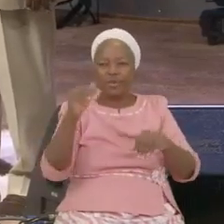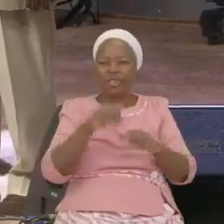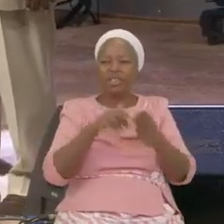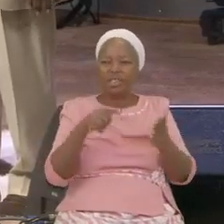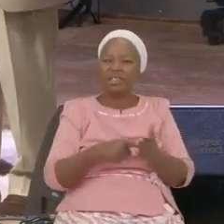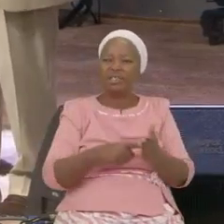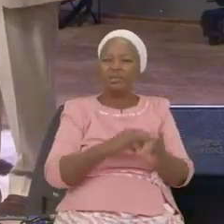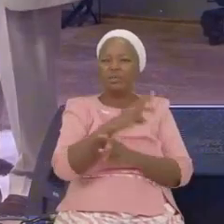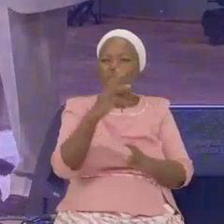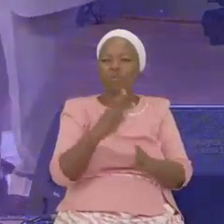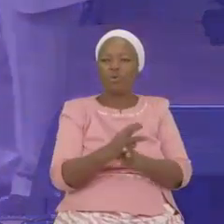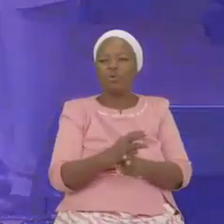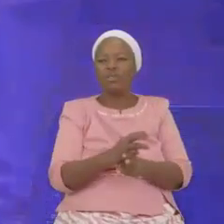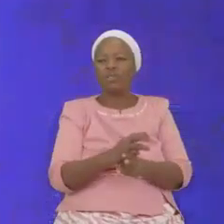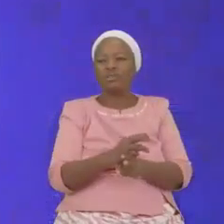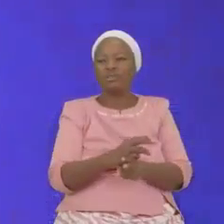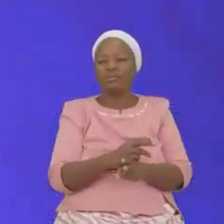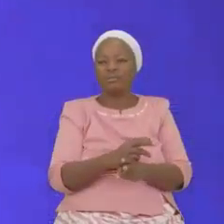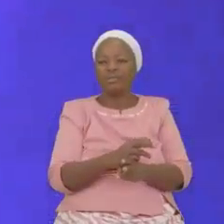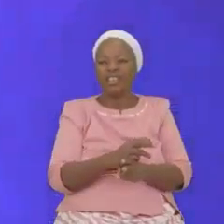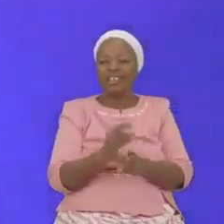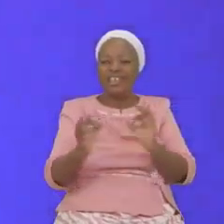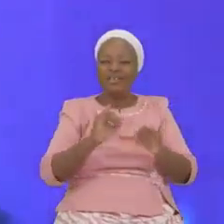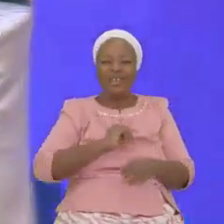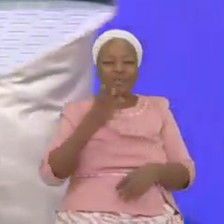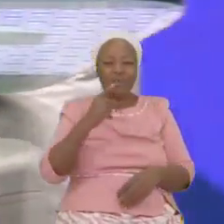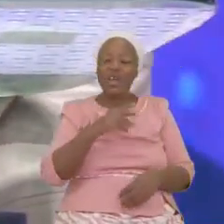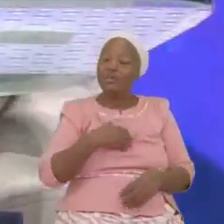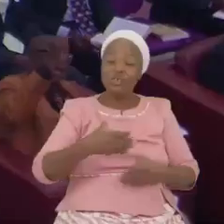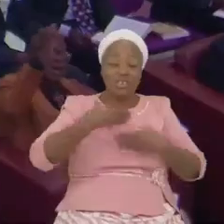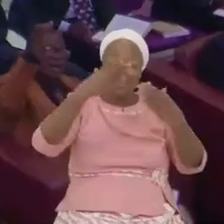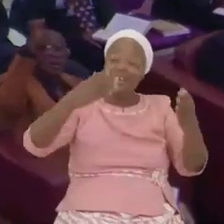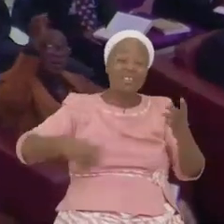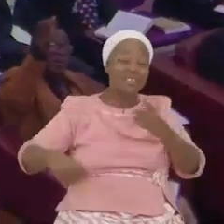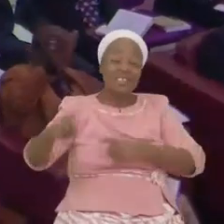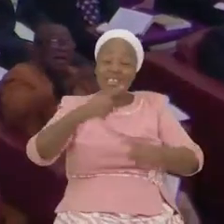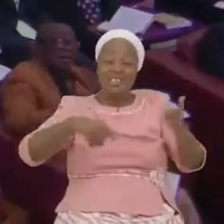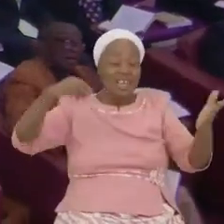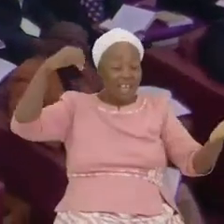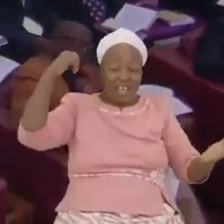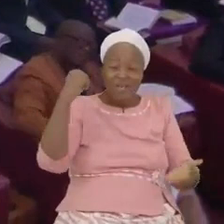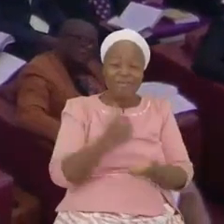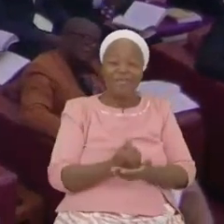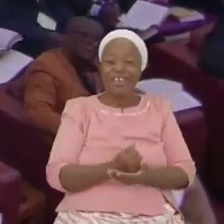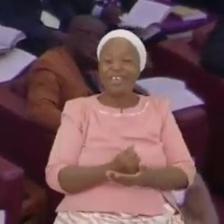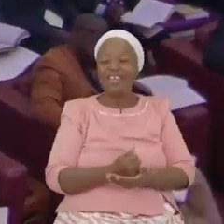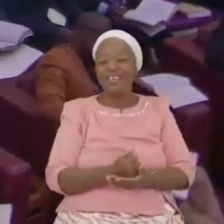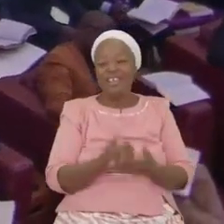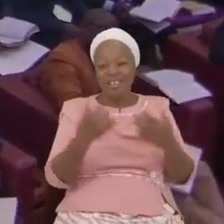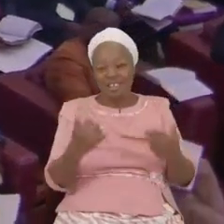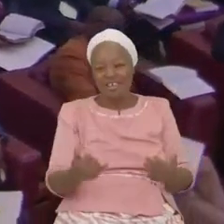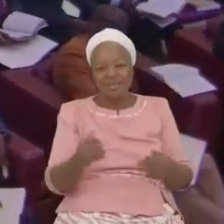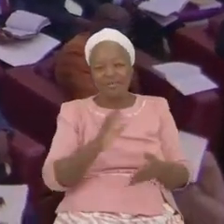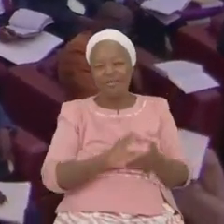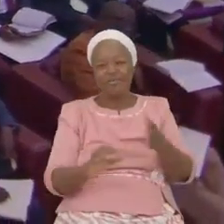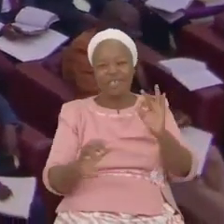this world. If I were here, I would say amen. Look at verse 9.